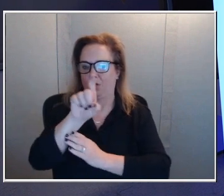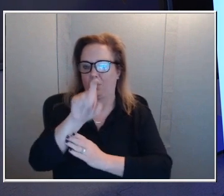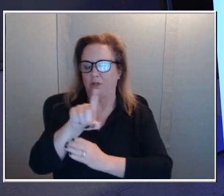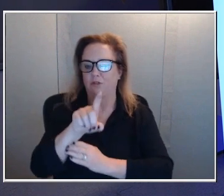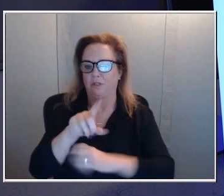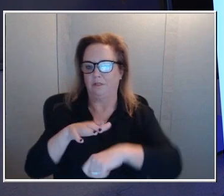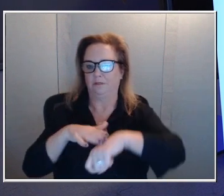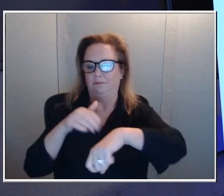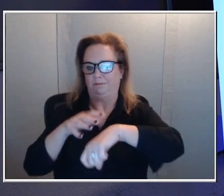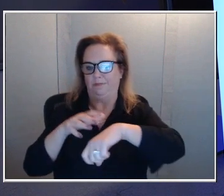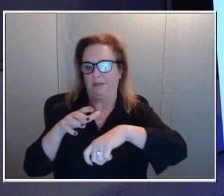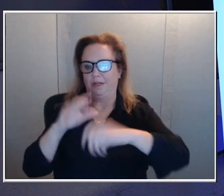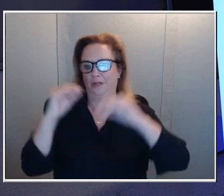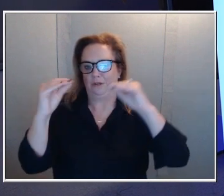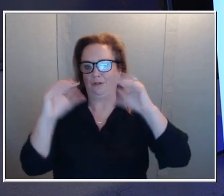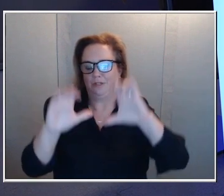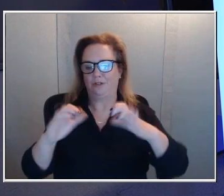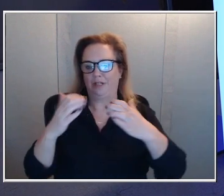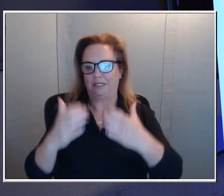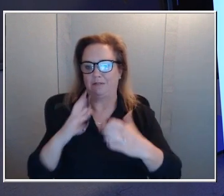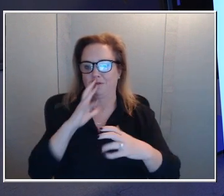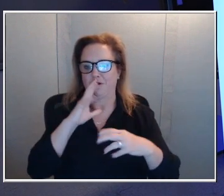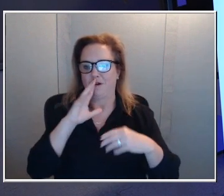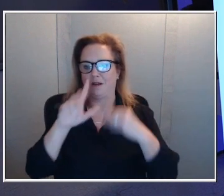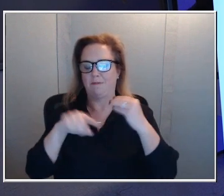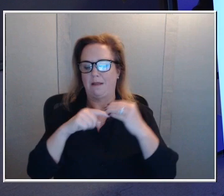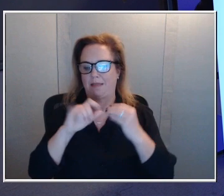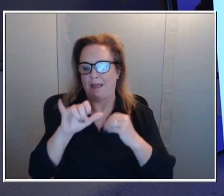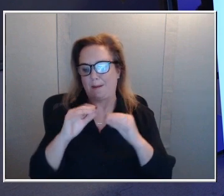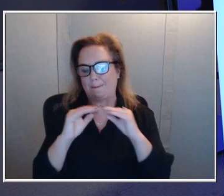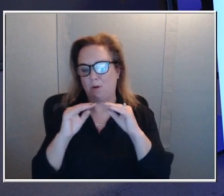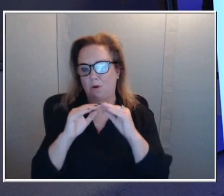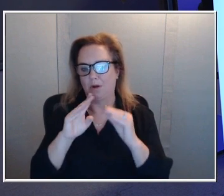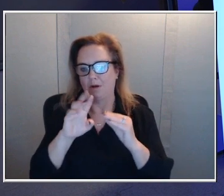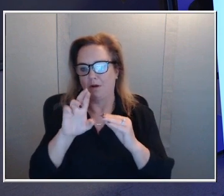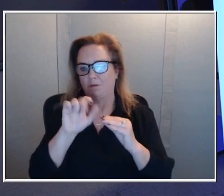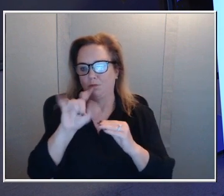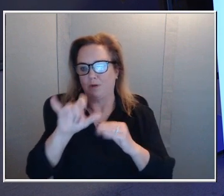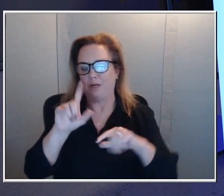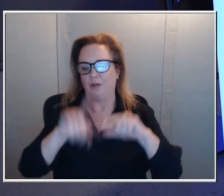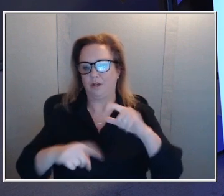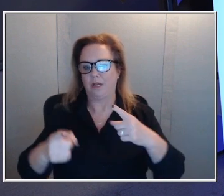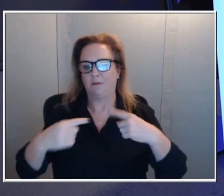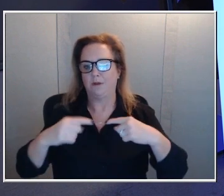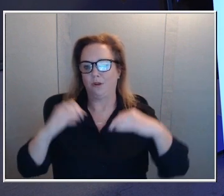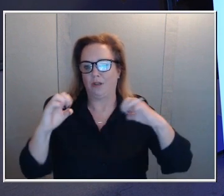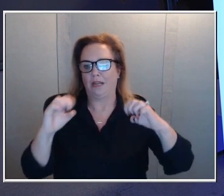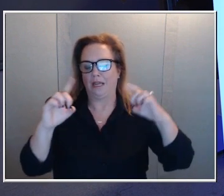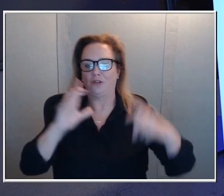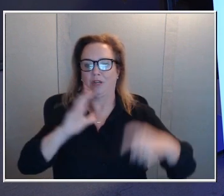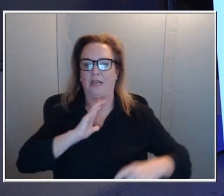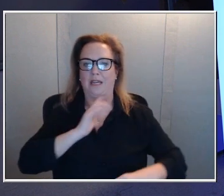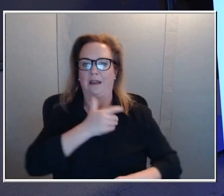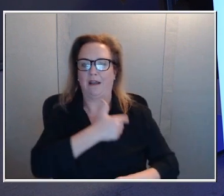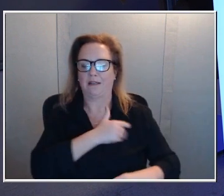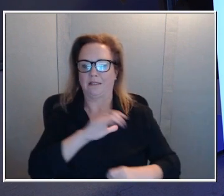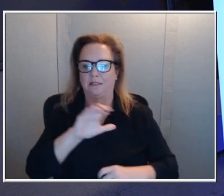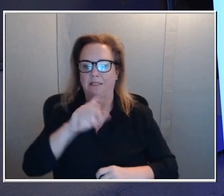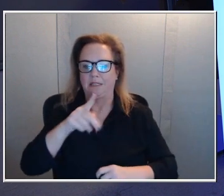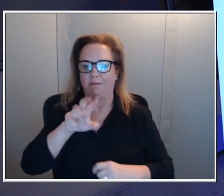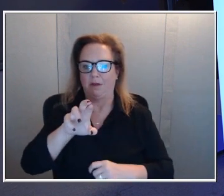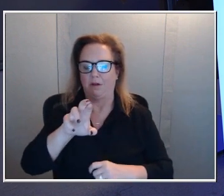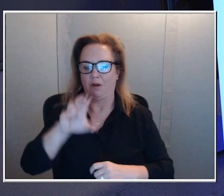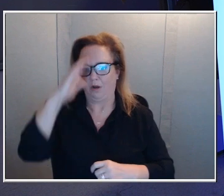because you now teach classes, and we're going to talk a little bit more about that. But because Brittany couldn't be here, you're going to kind of educate us a little bit on this CPR, because we know that